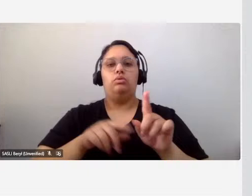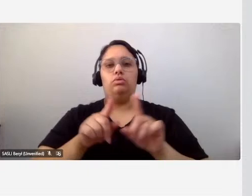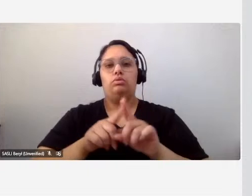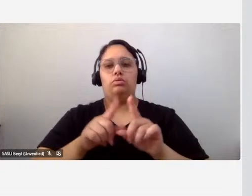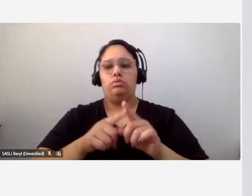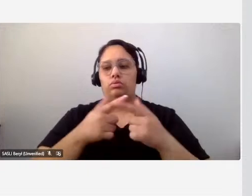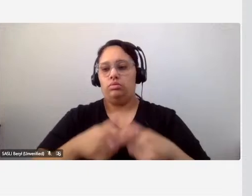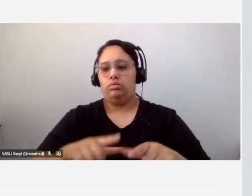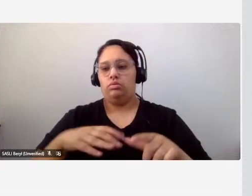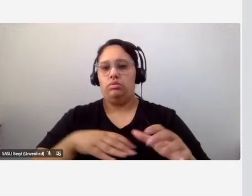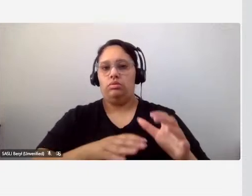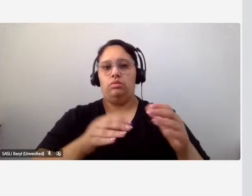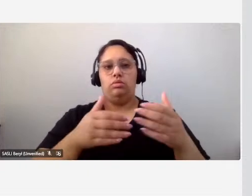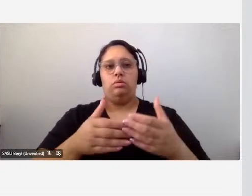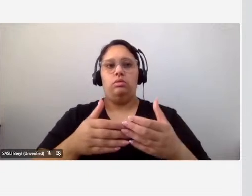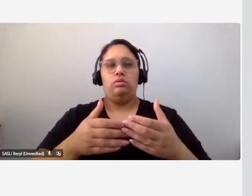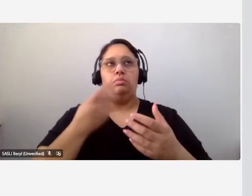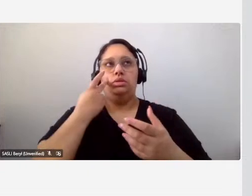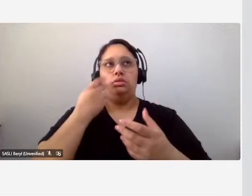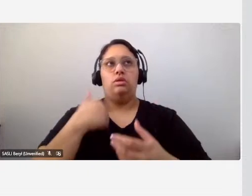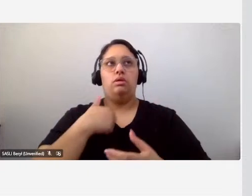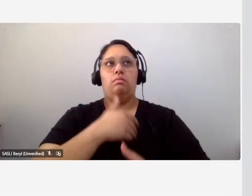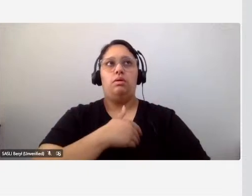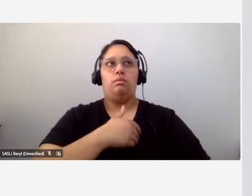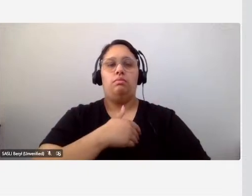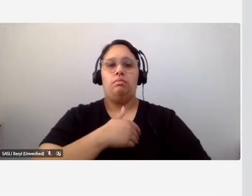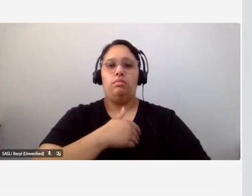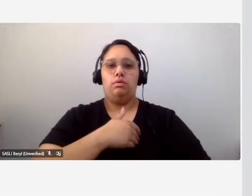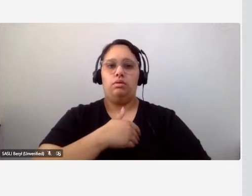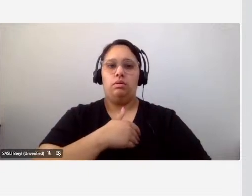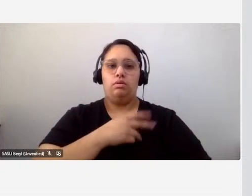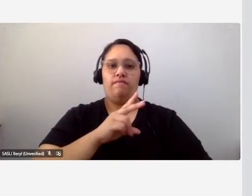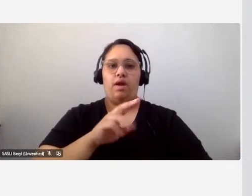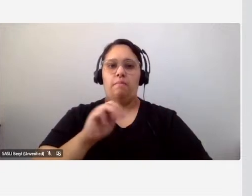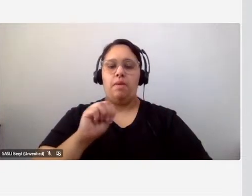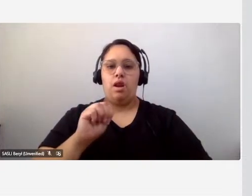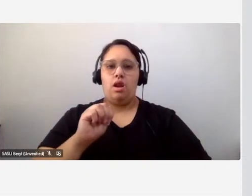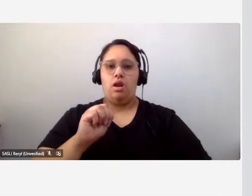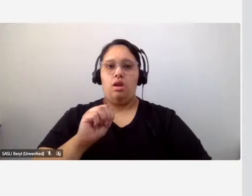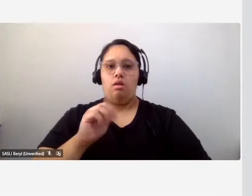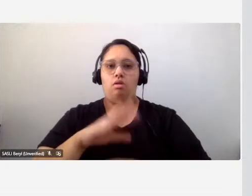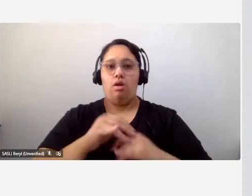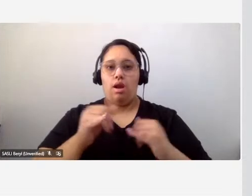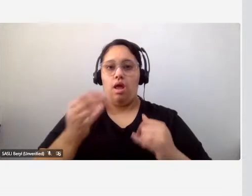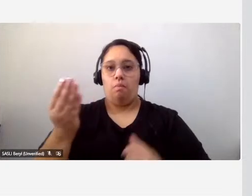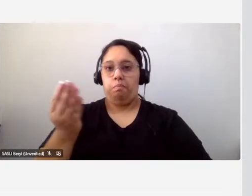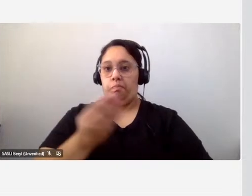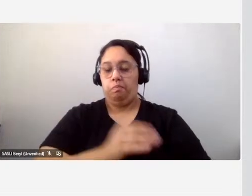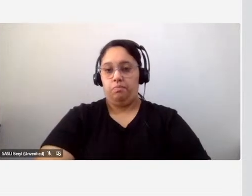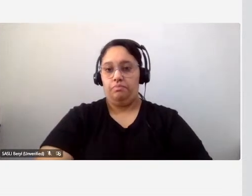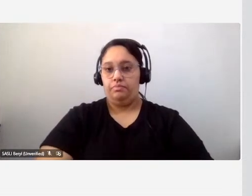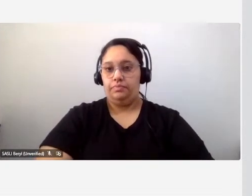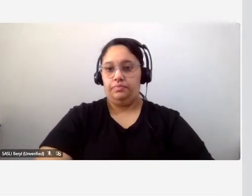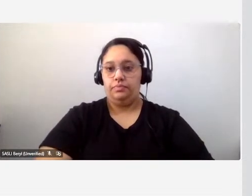Language Committee. I see Member Van Minnen. Any online hands?